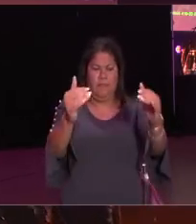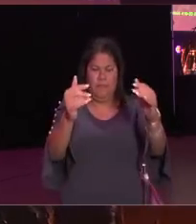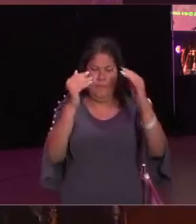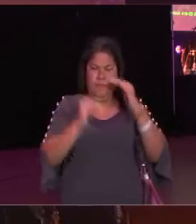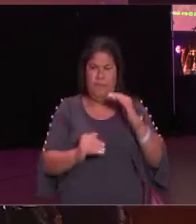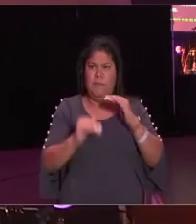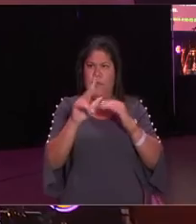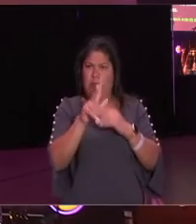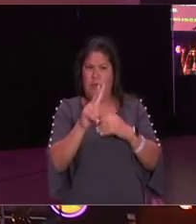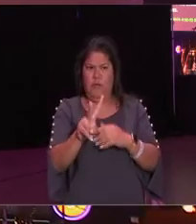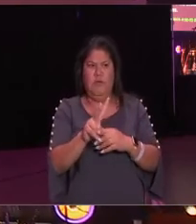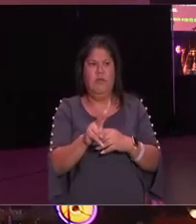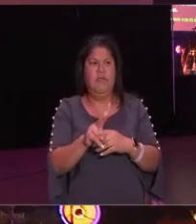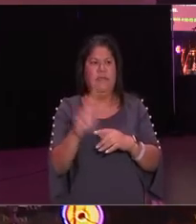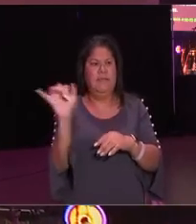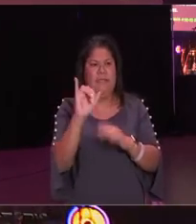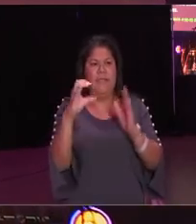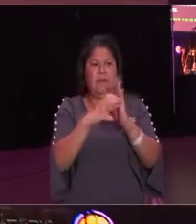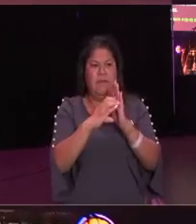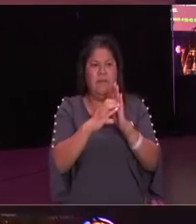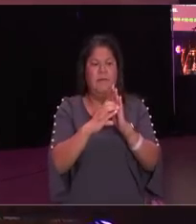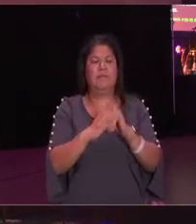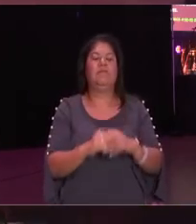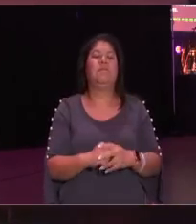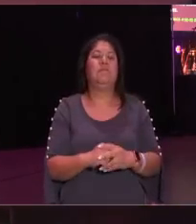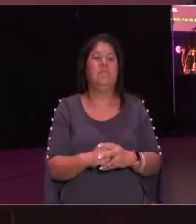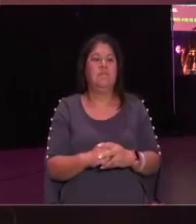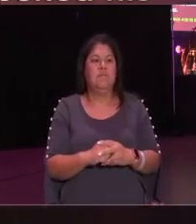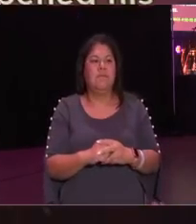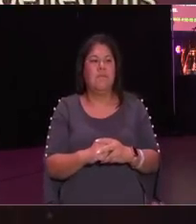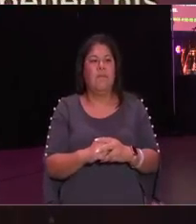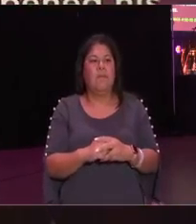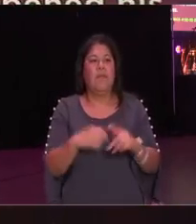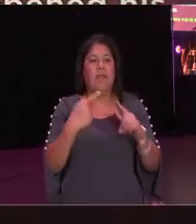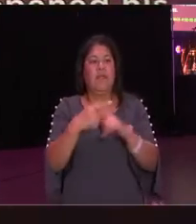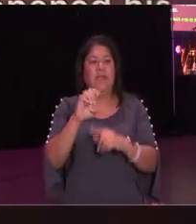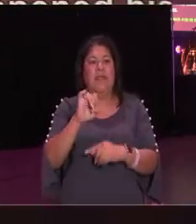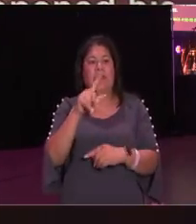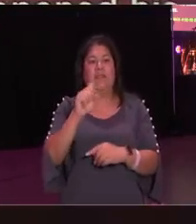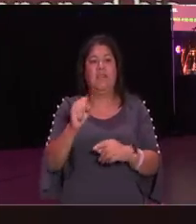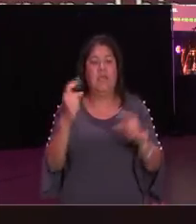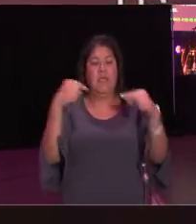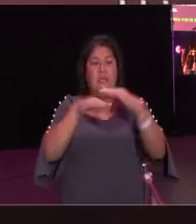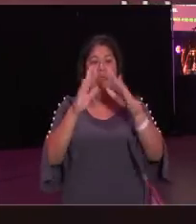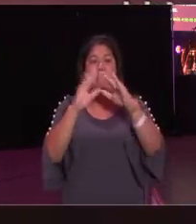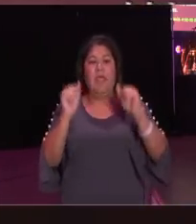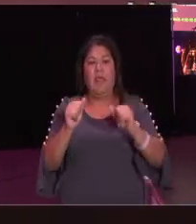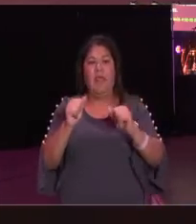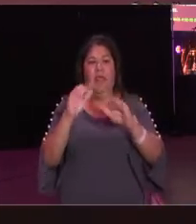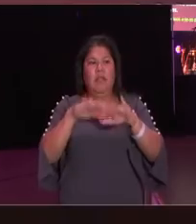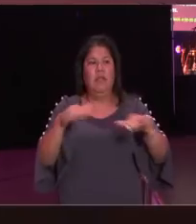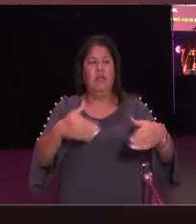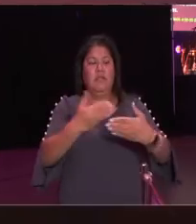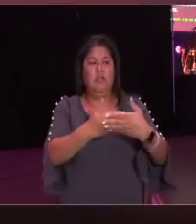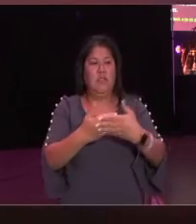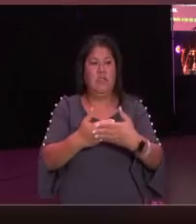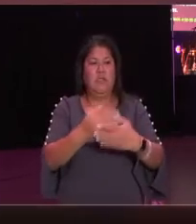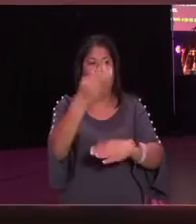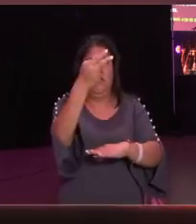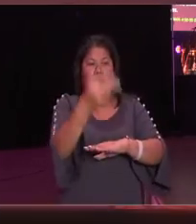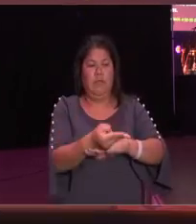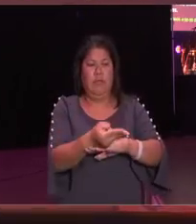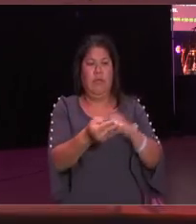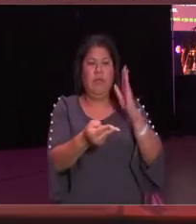to verse 32, same chapter, 2 Kings 4. When Elisha came into the house, there was a child lying dead on his